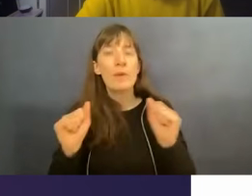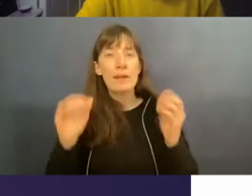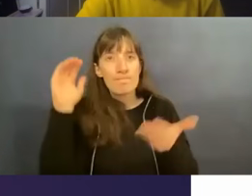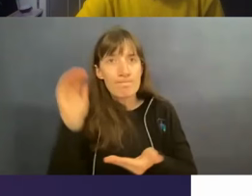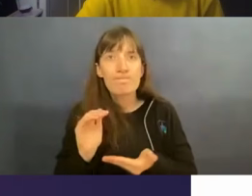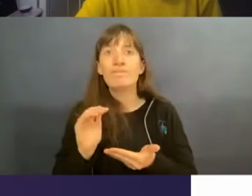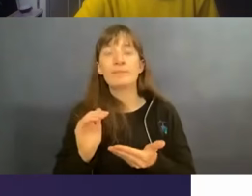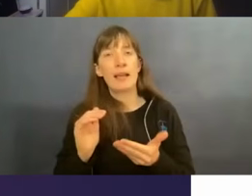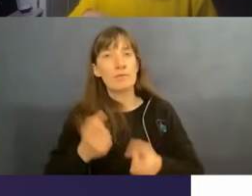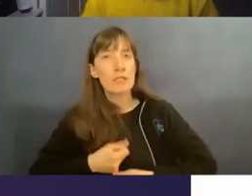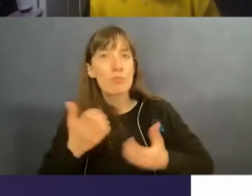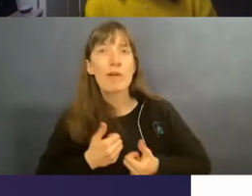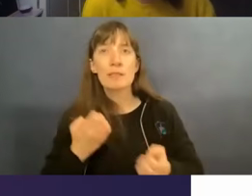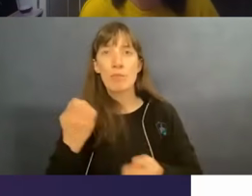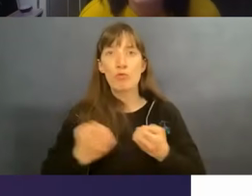All right.